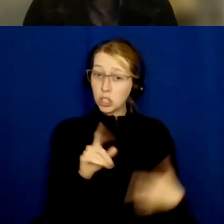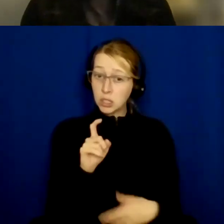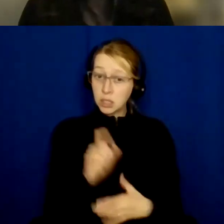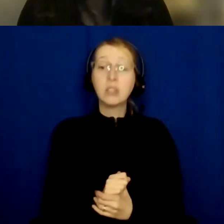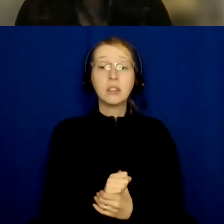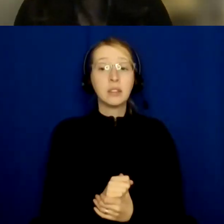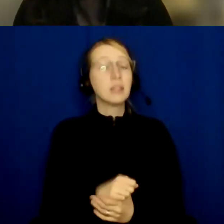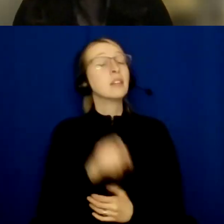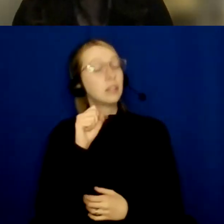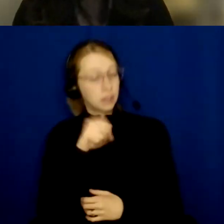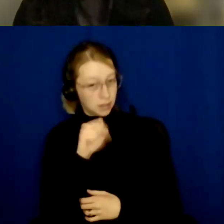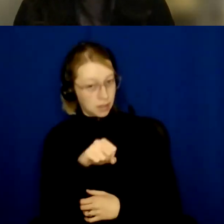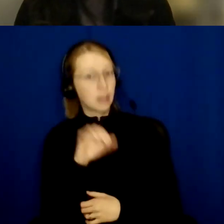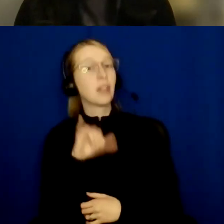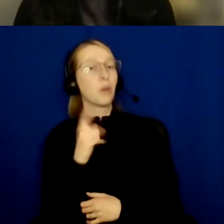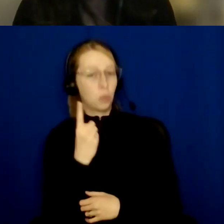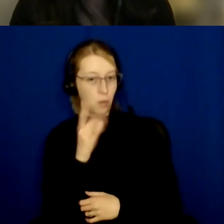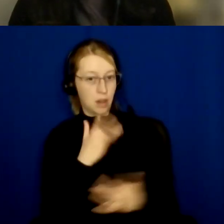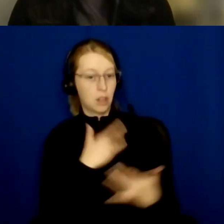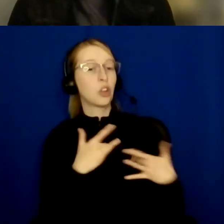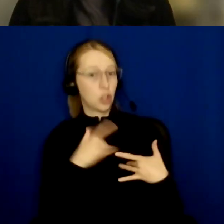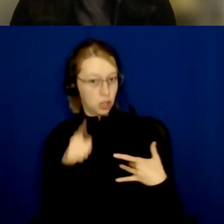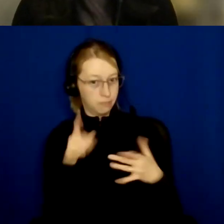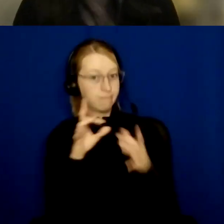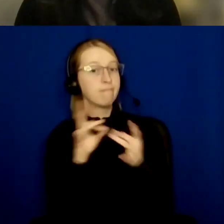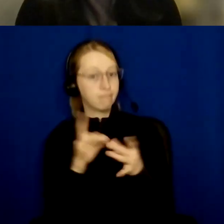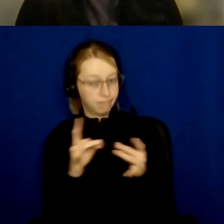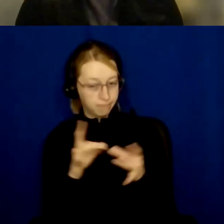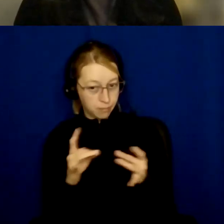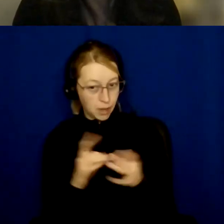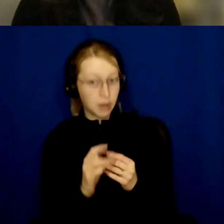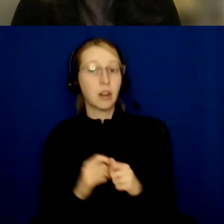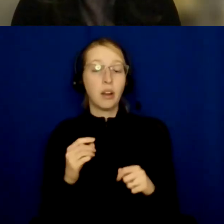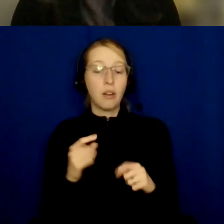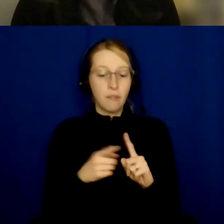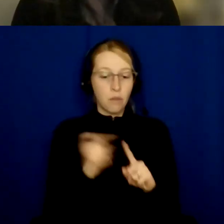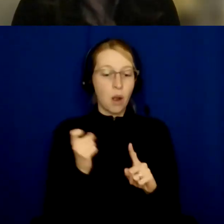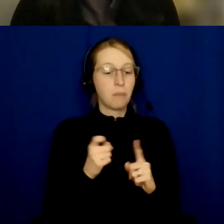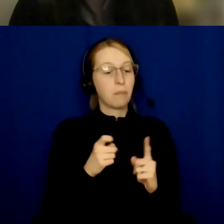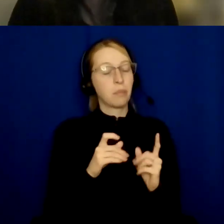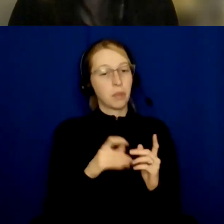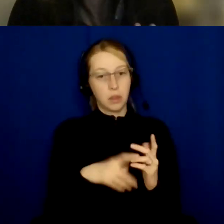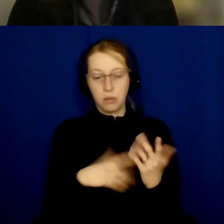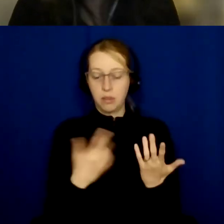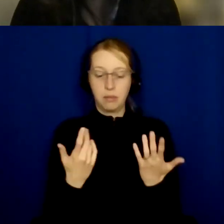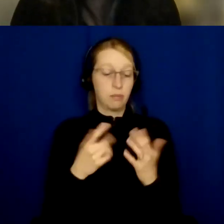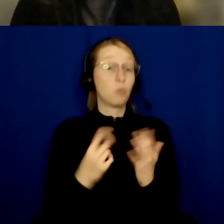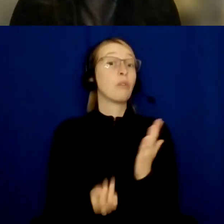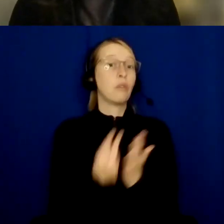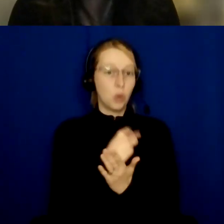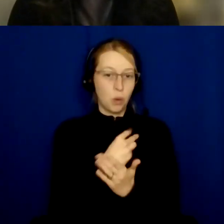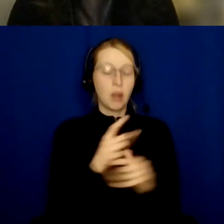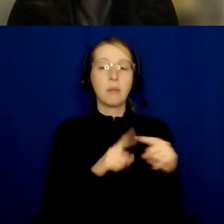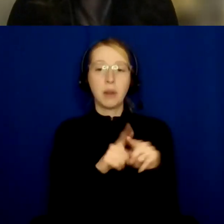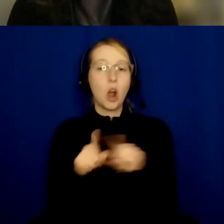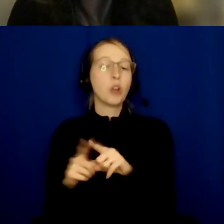was raised in probably our literature review, and also by those in our focus groups around. It's not really a focus from what